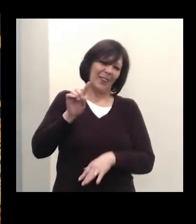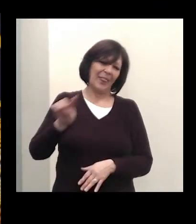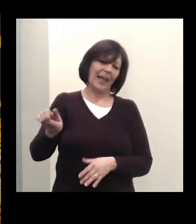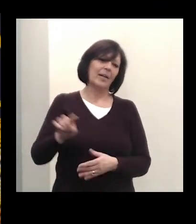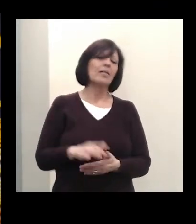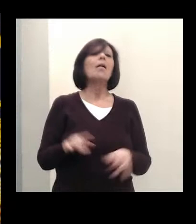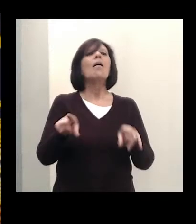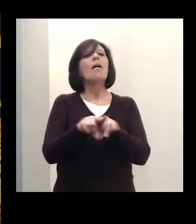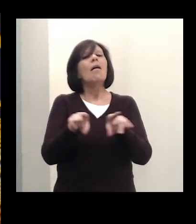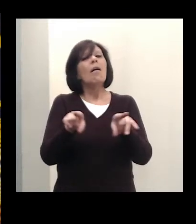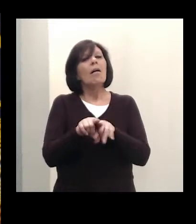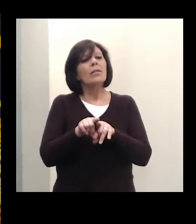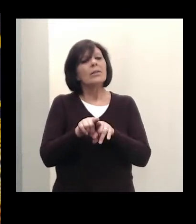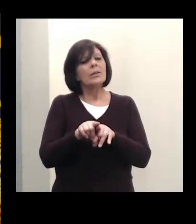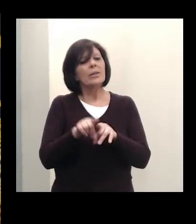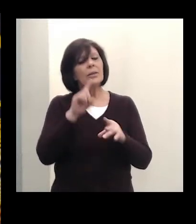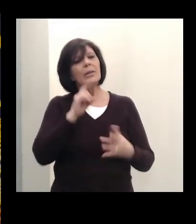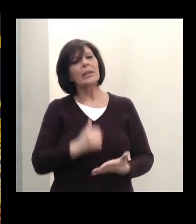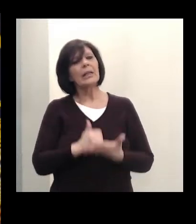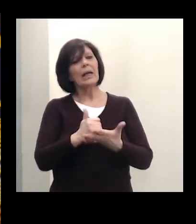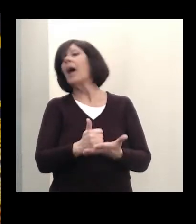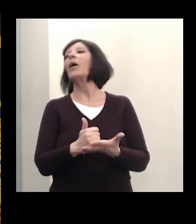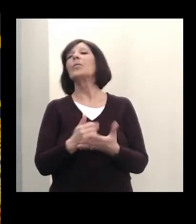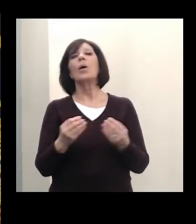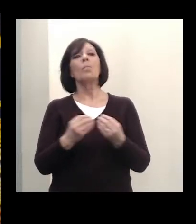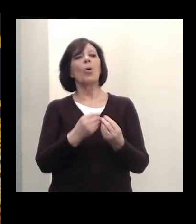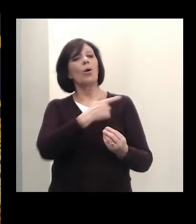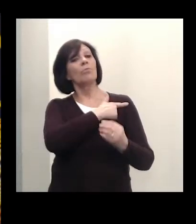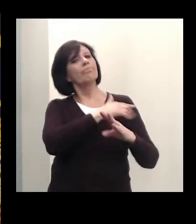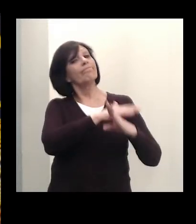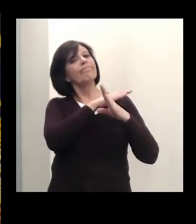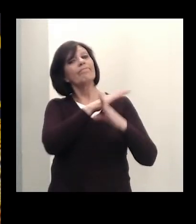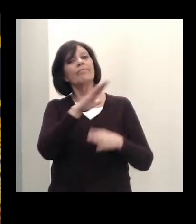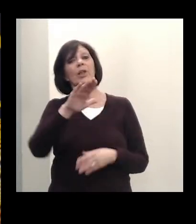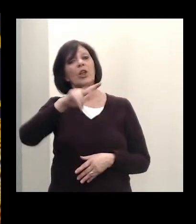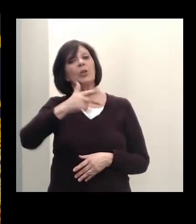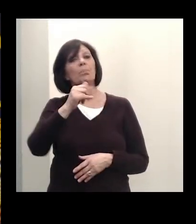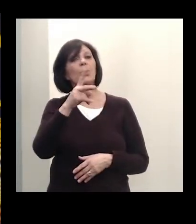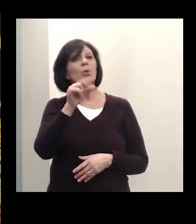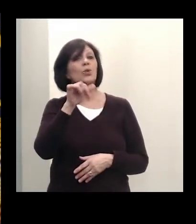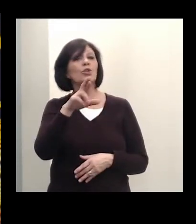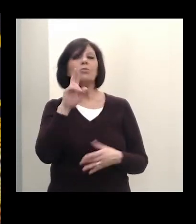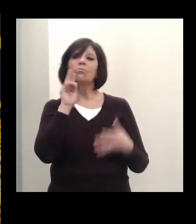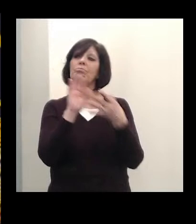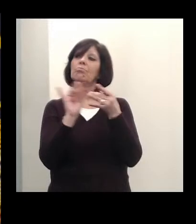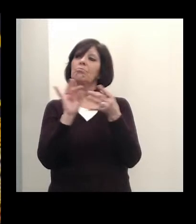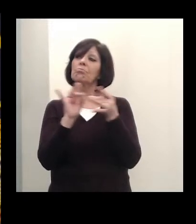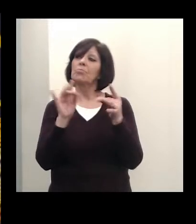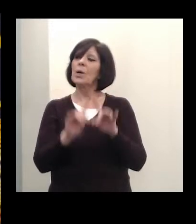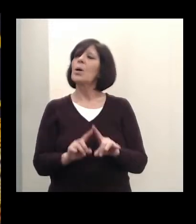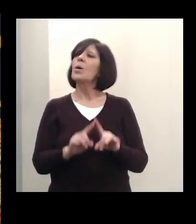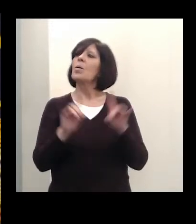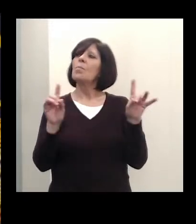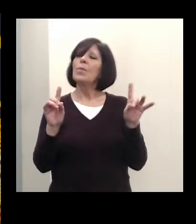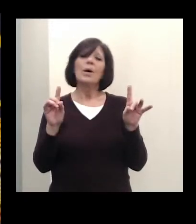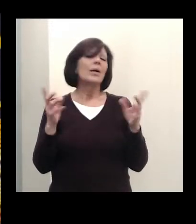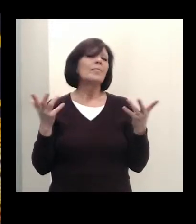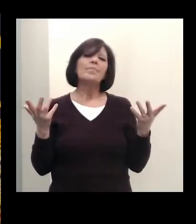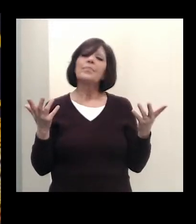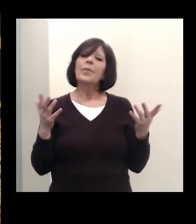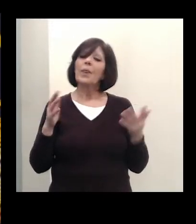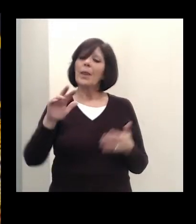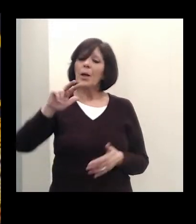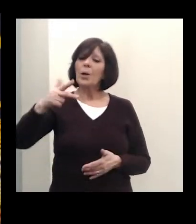that is increasing vaccination rates and boosters. I'll turn it over to the doctor to talk more about that. But as we said, the booster